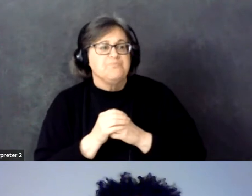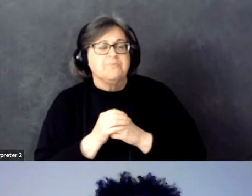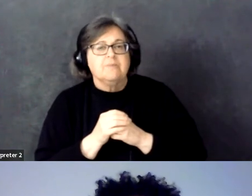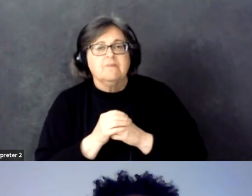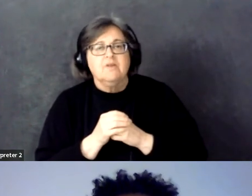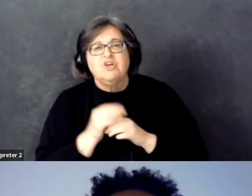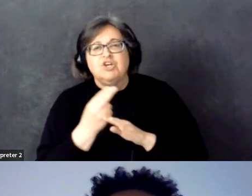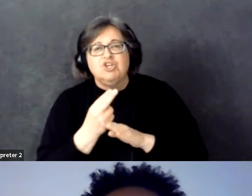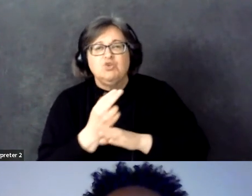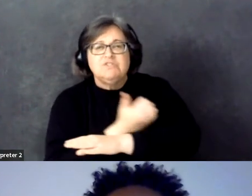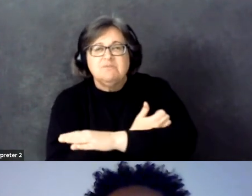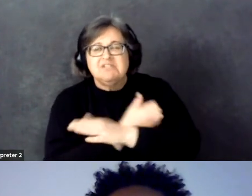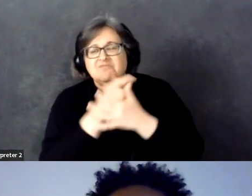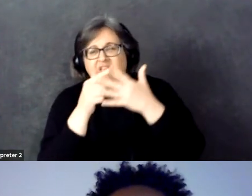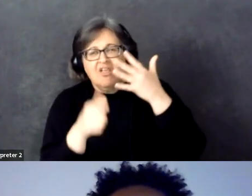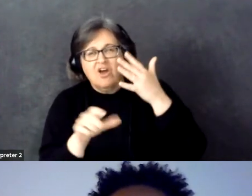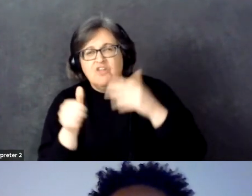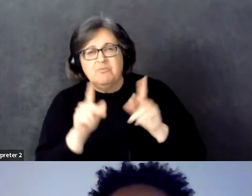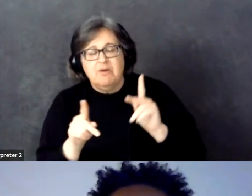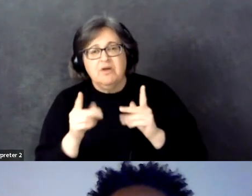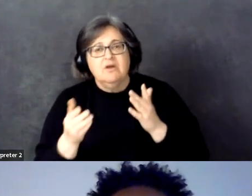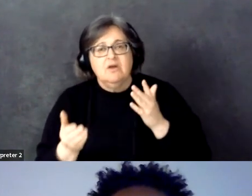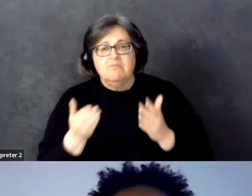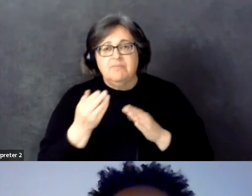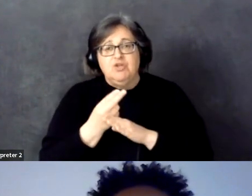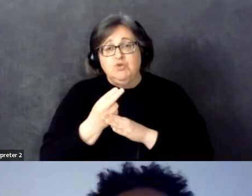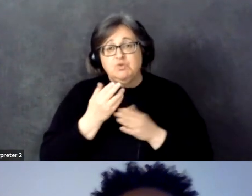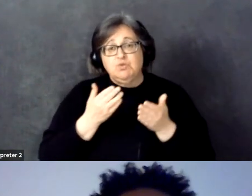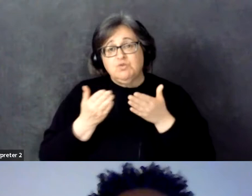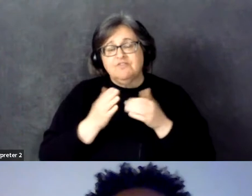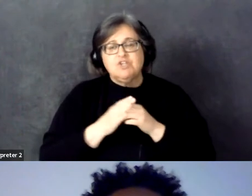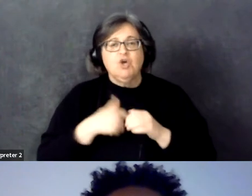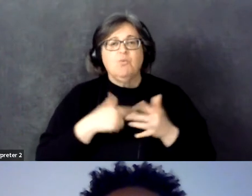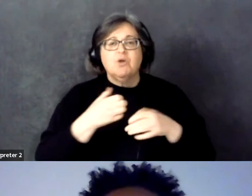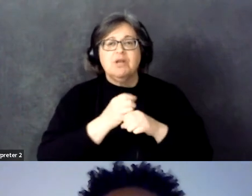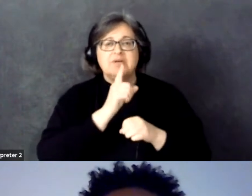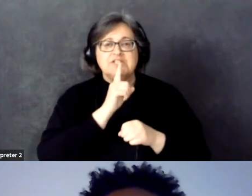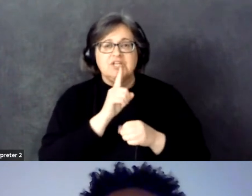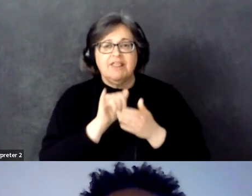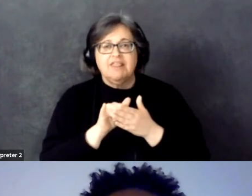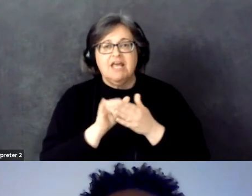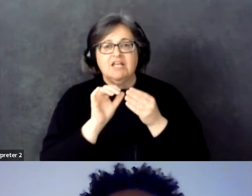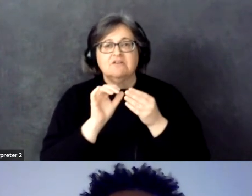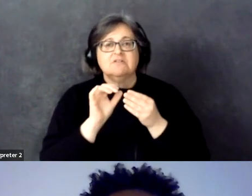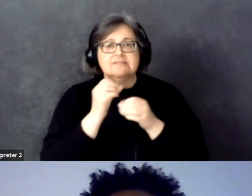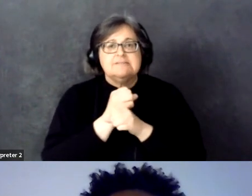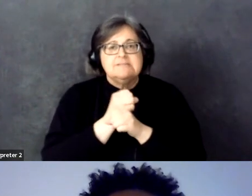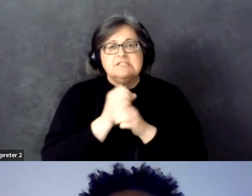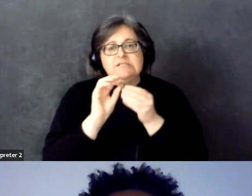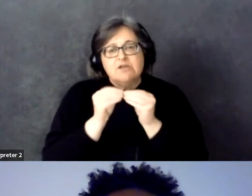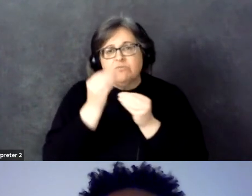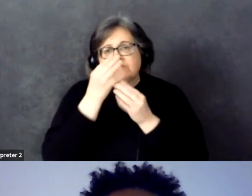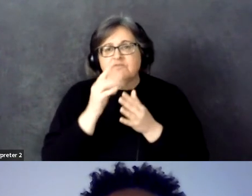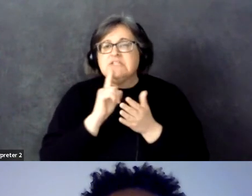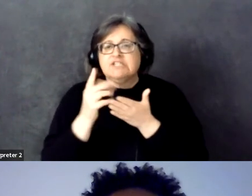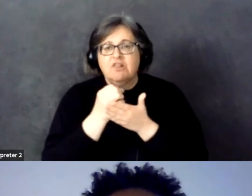used substances, and just other types of people may be using the services supports. And so we want to make sure that that data is collected accurately so